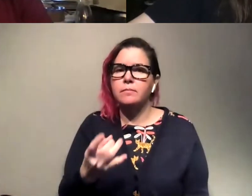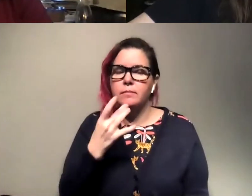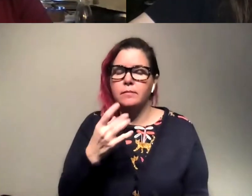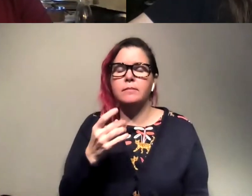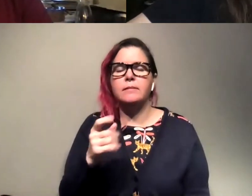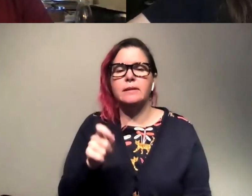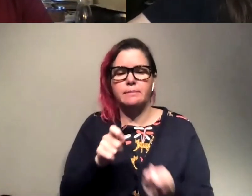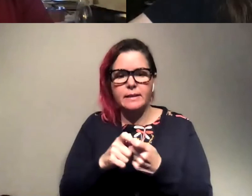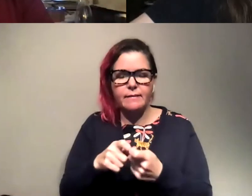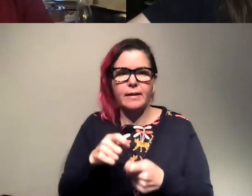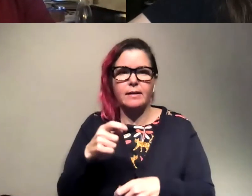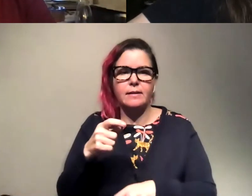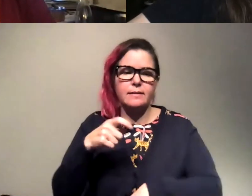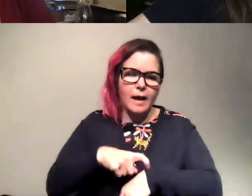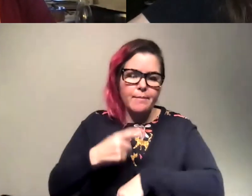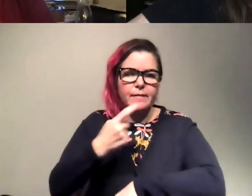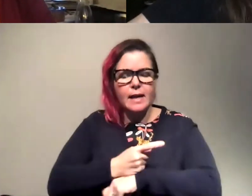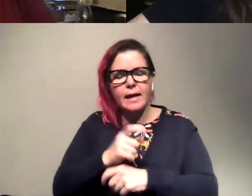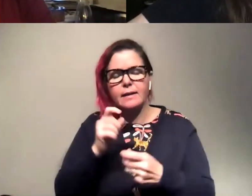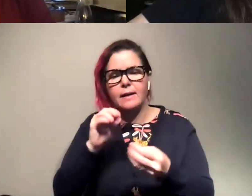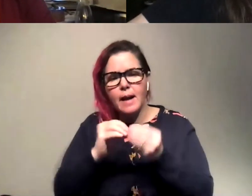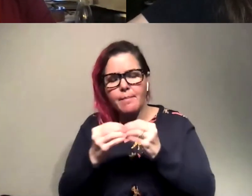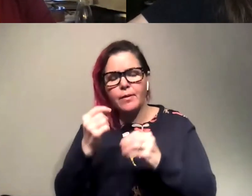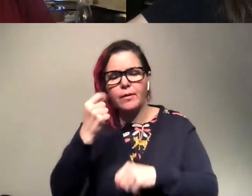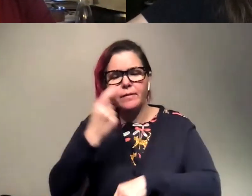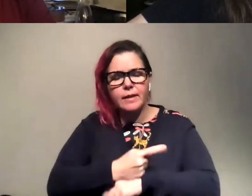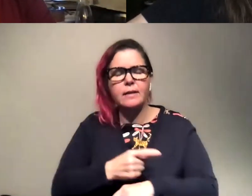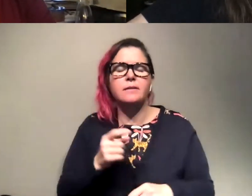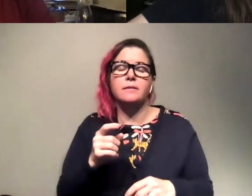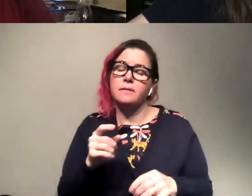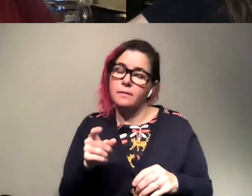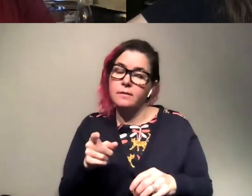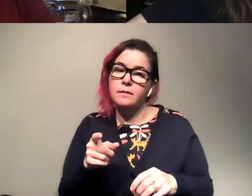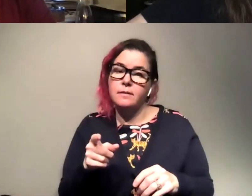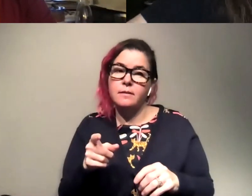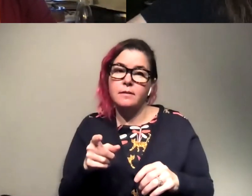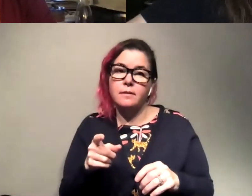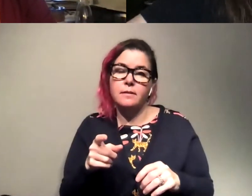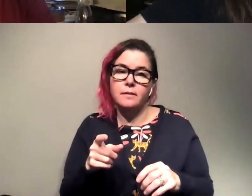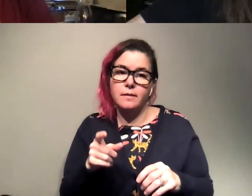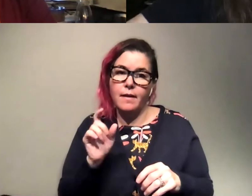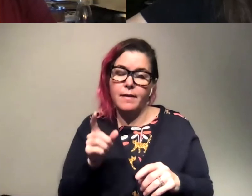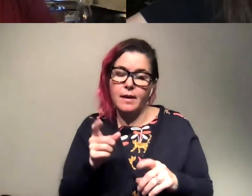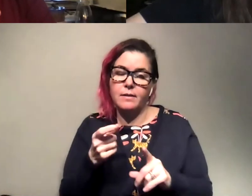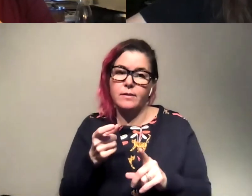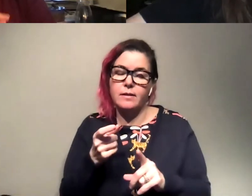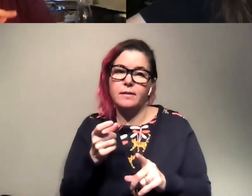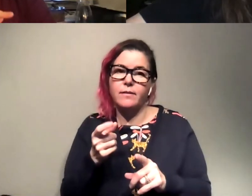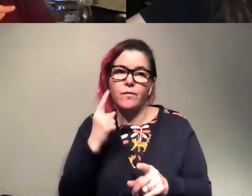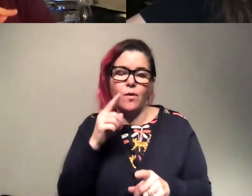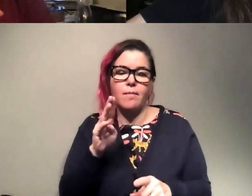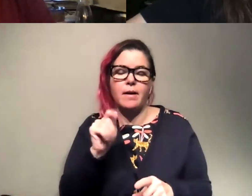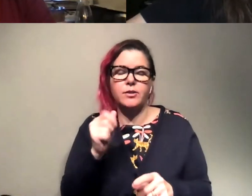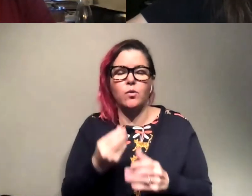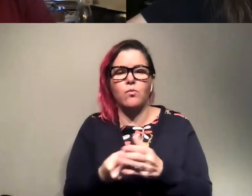day and for so many days. So the certain numbers of times a day actually gets a bit at the bacterial growth. So if it's a